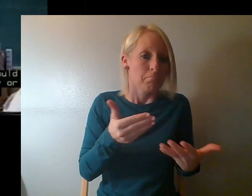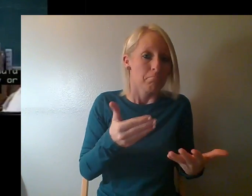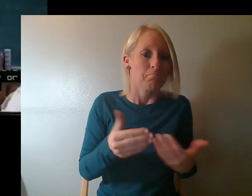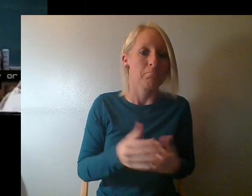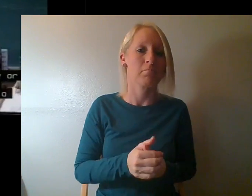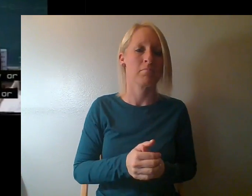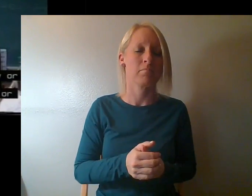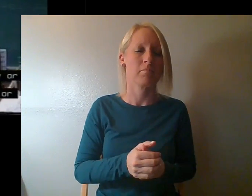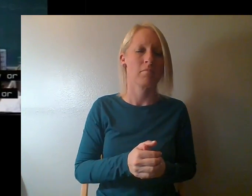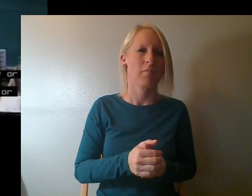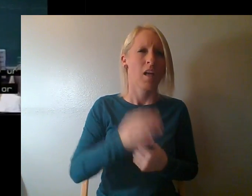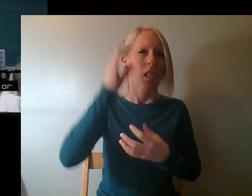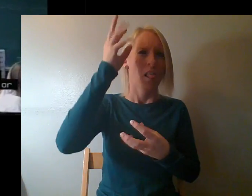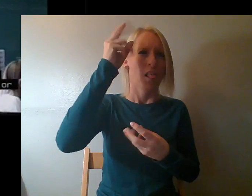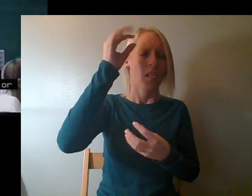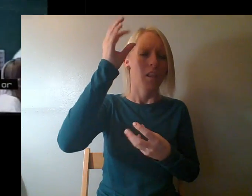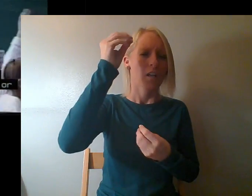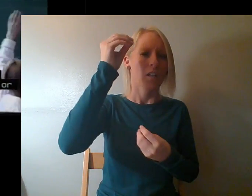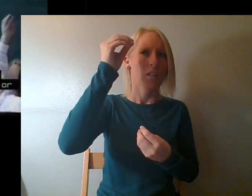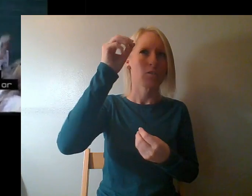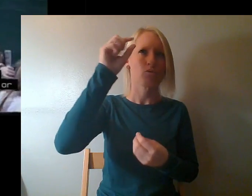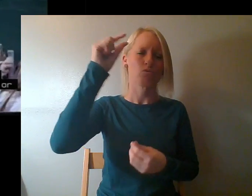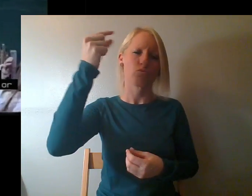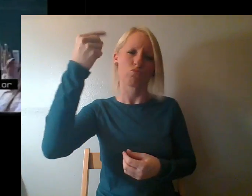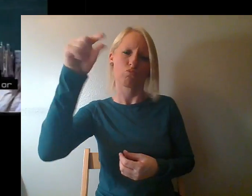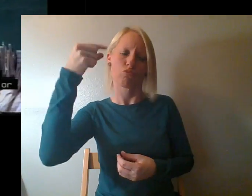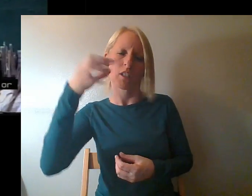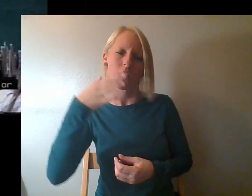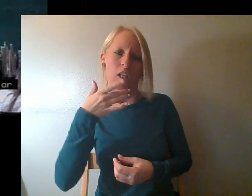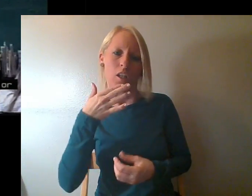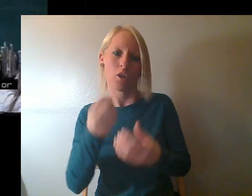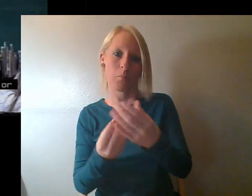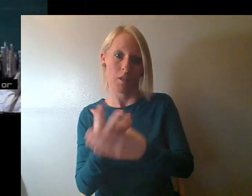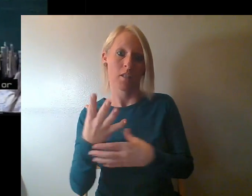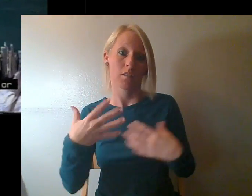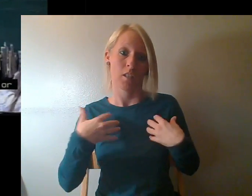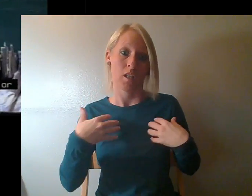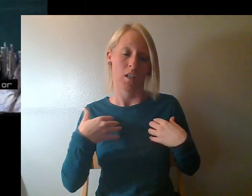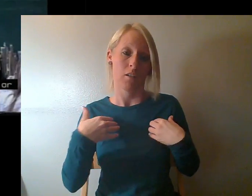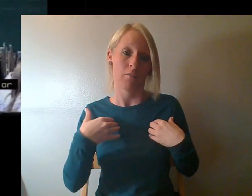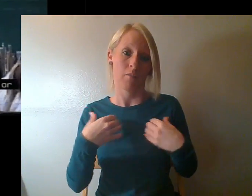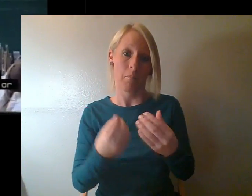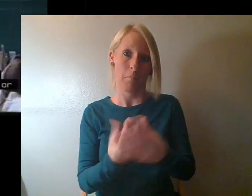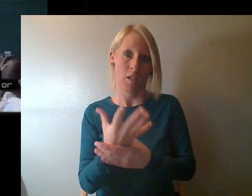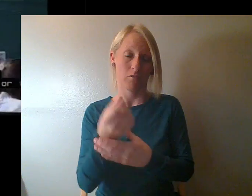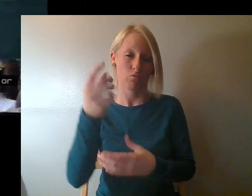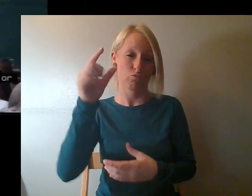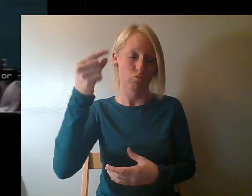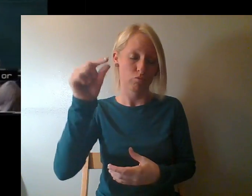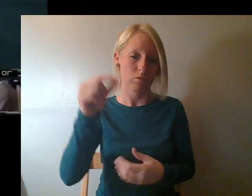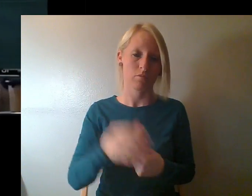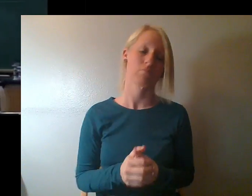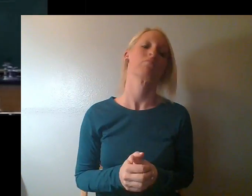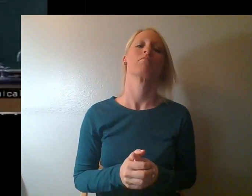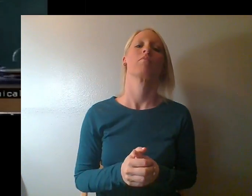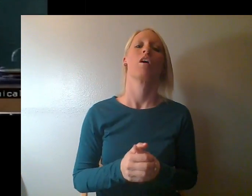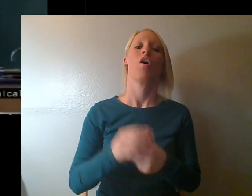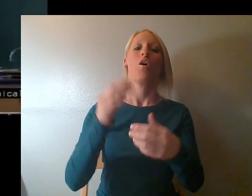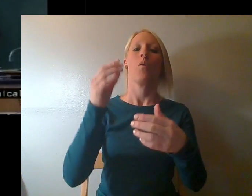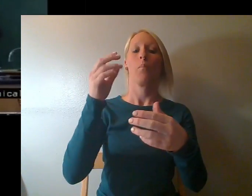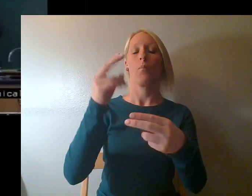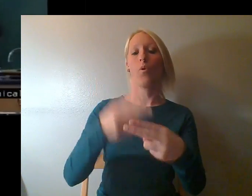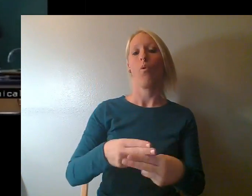Maybe think of the green color that plants have. Oh. Will? Chlorophyll. Okay,